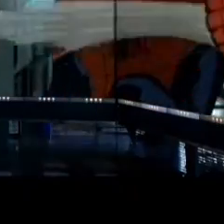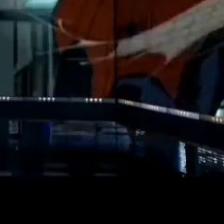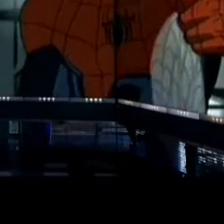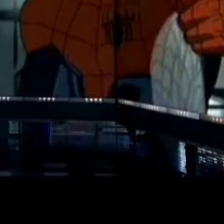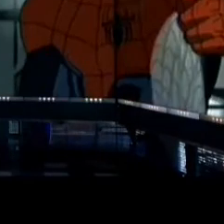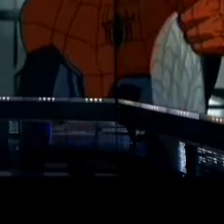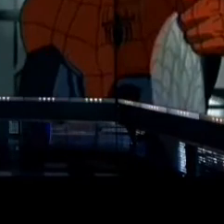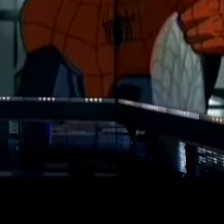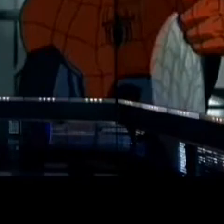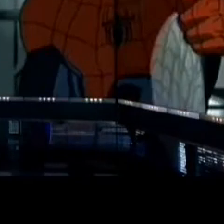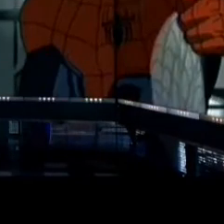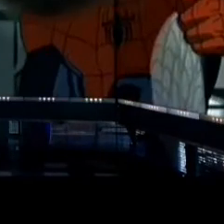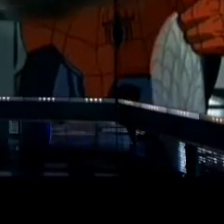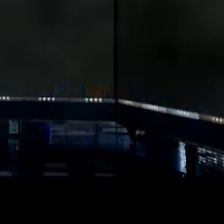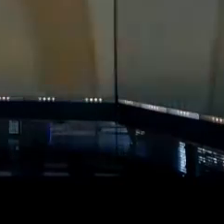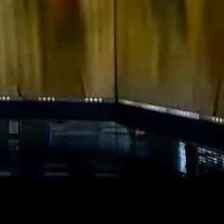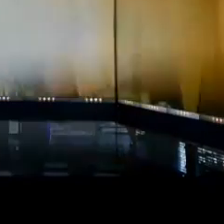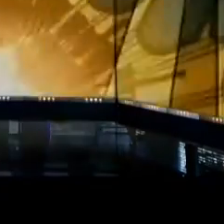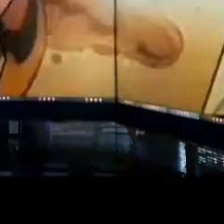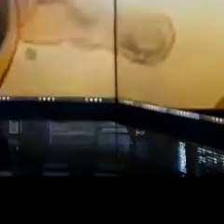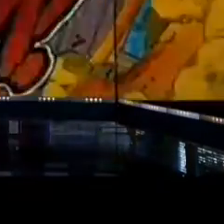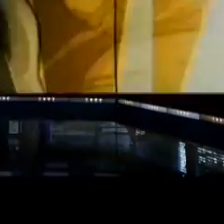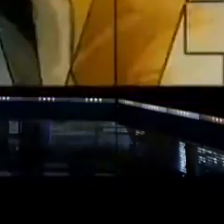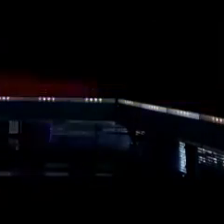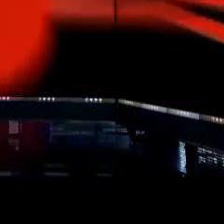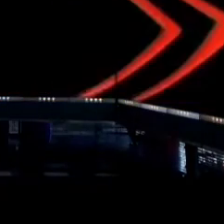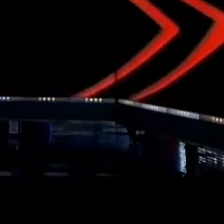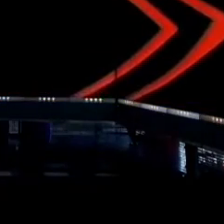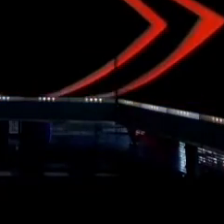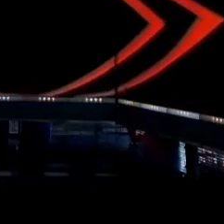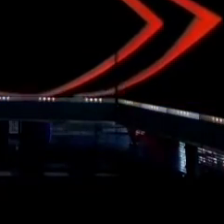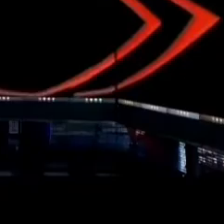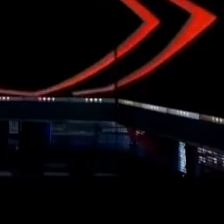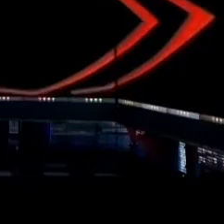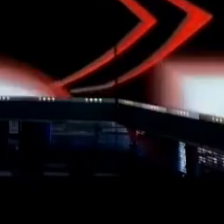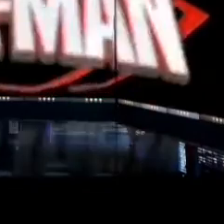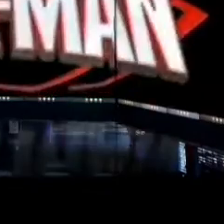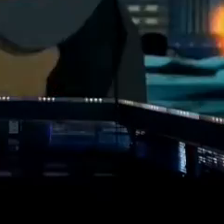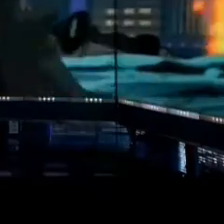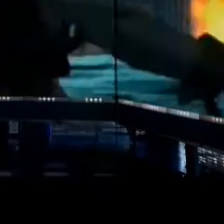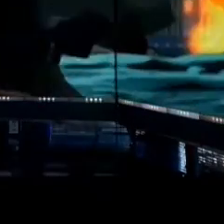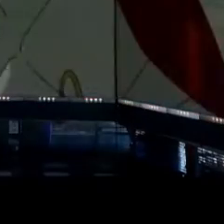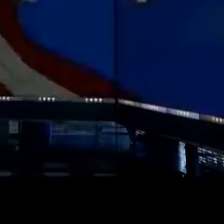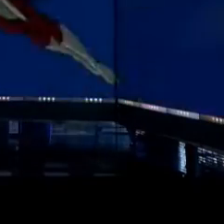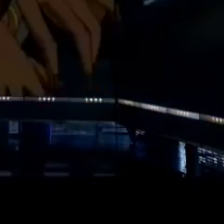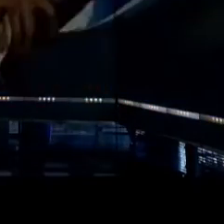You as confused as I am? Gross. There's really no reason to be.